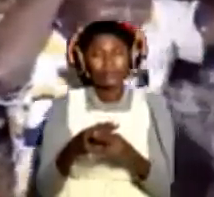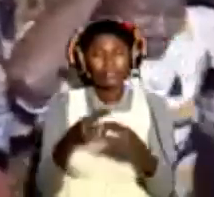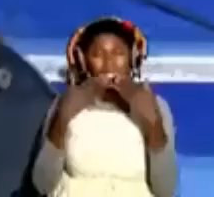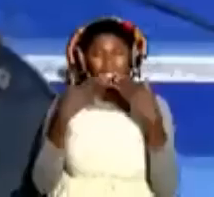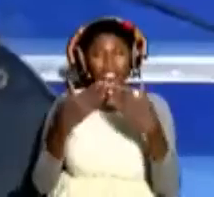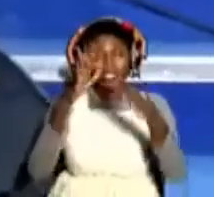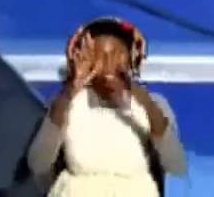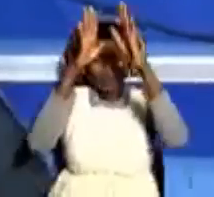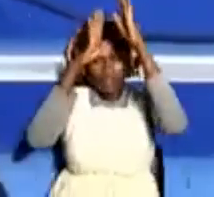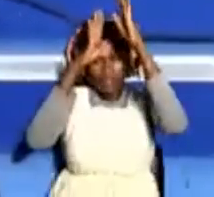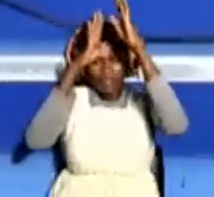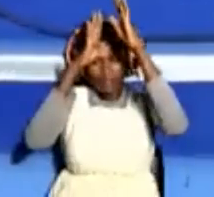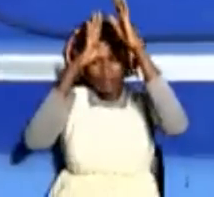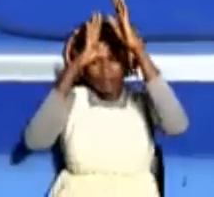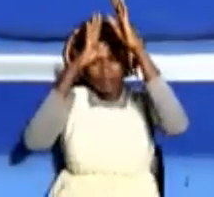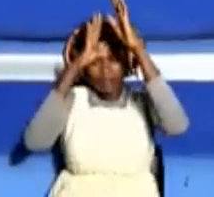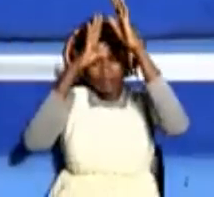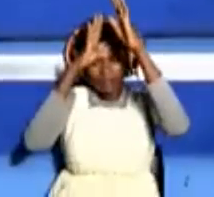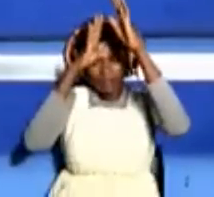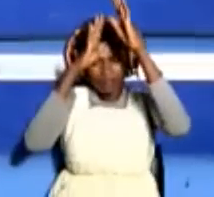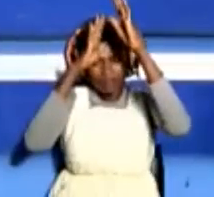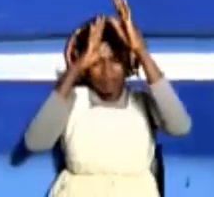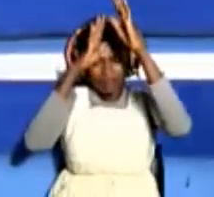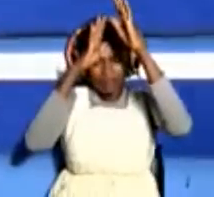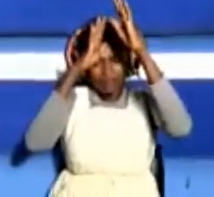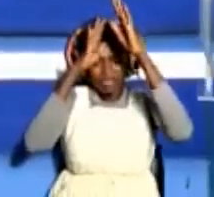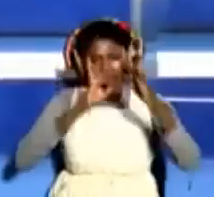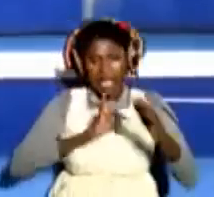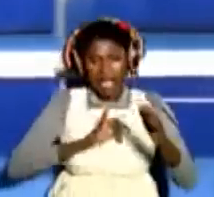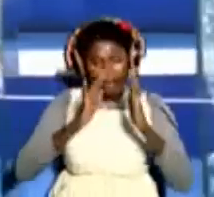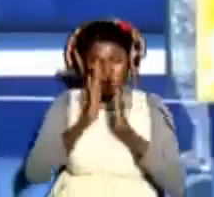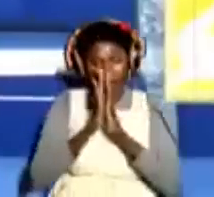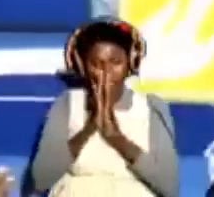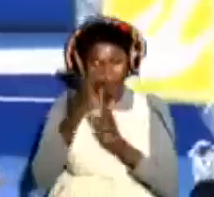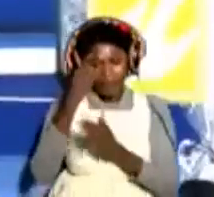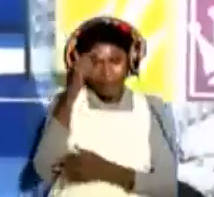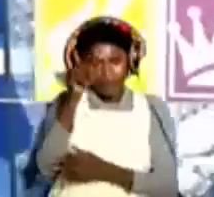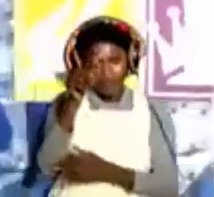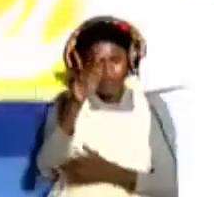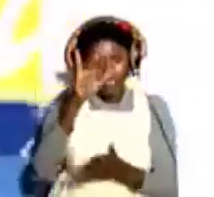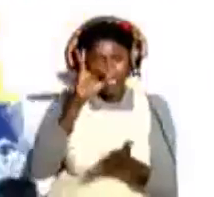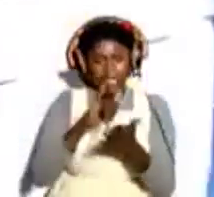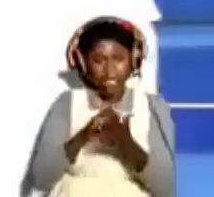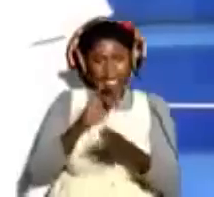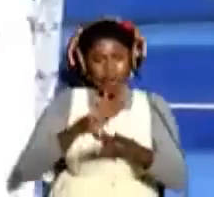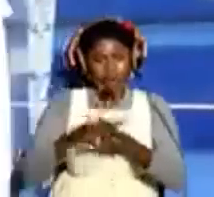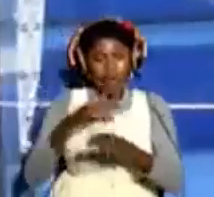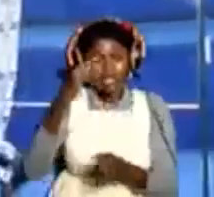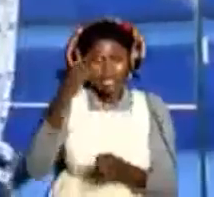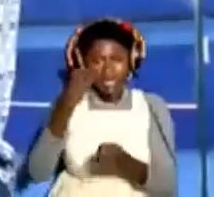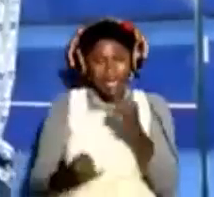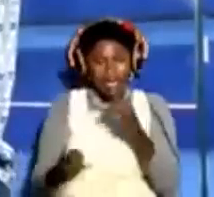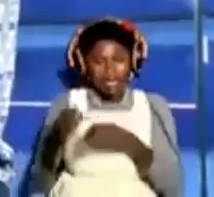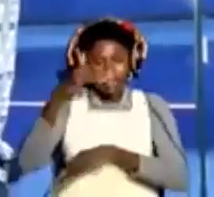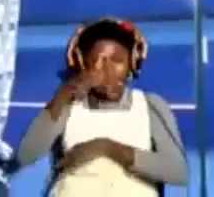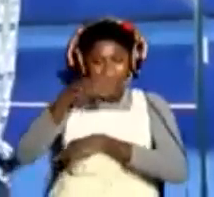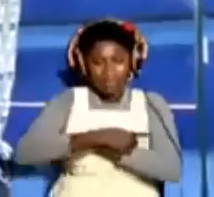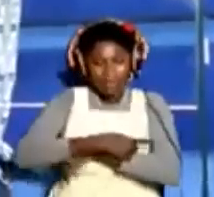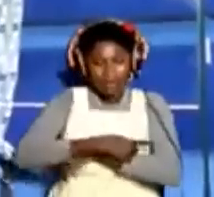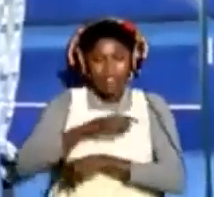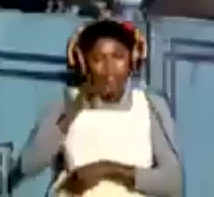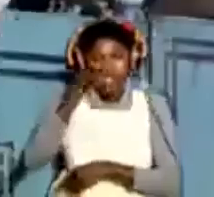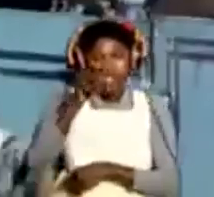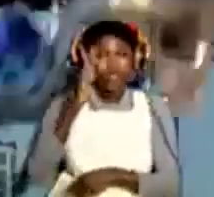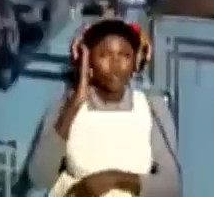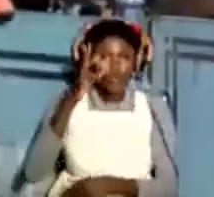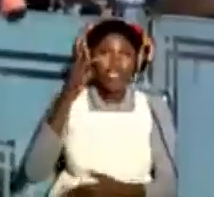Thank you, Father, because you've heard us. I pray for you that on the last day, you will